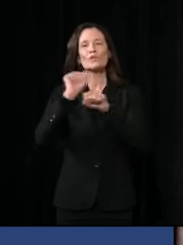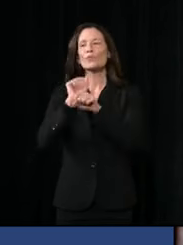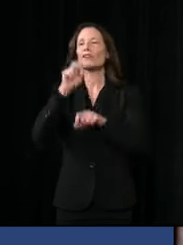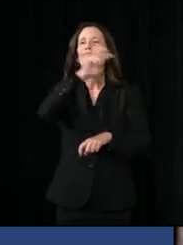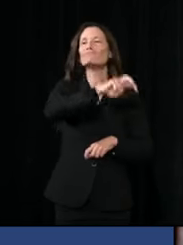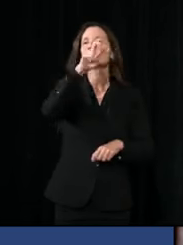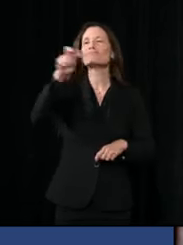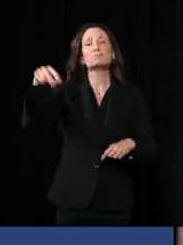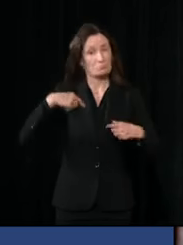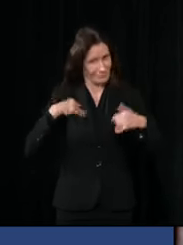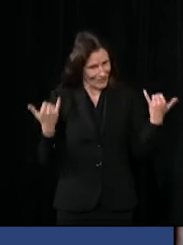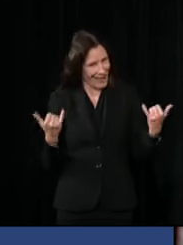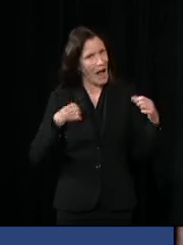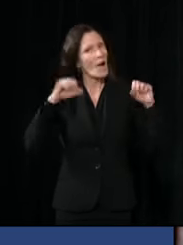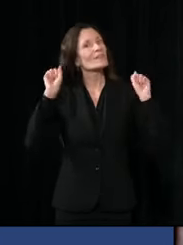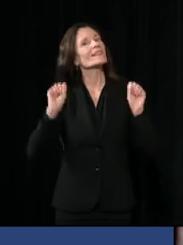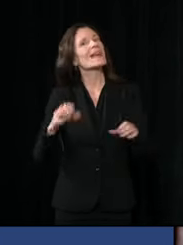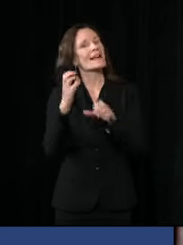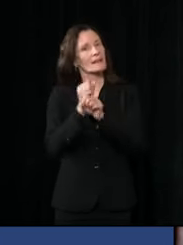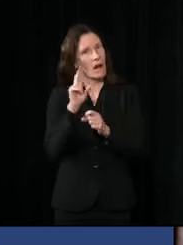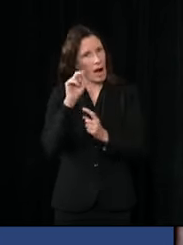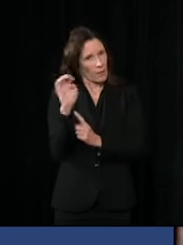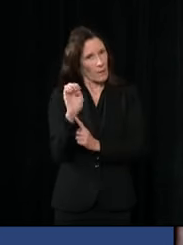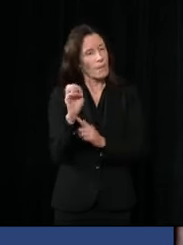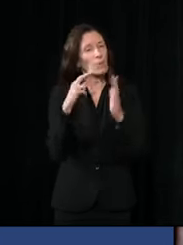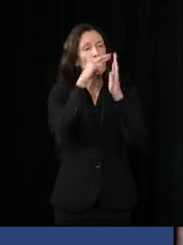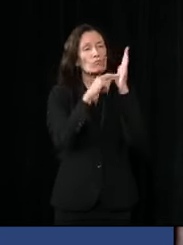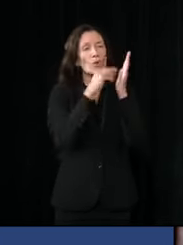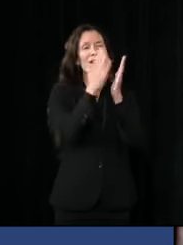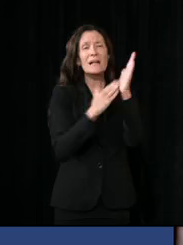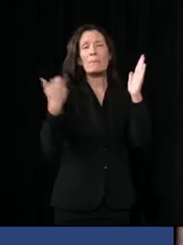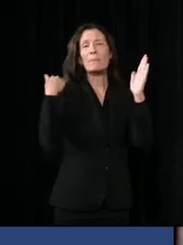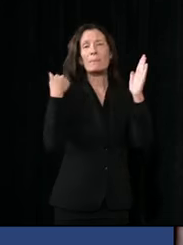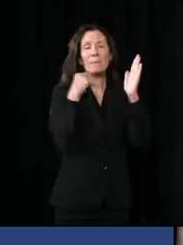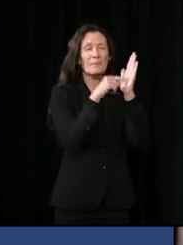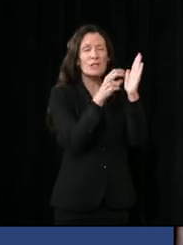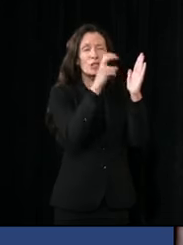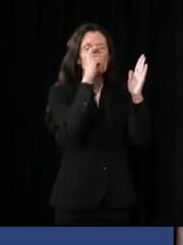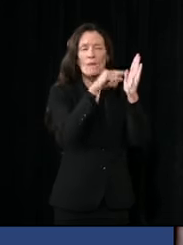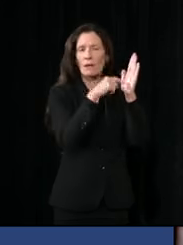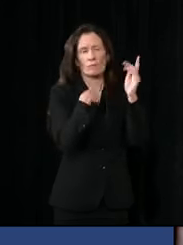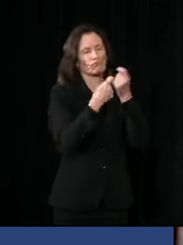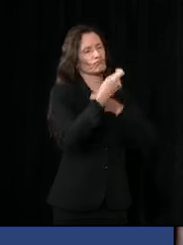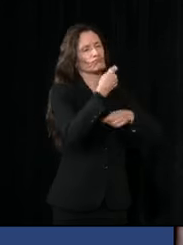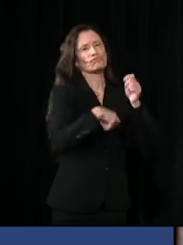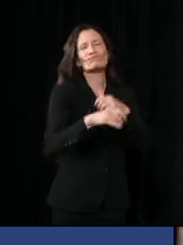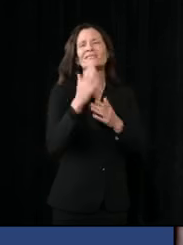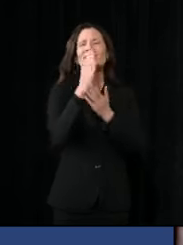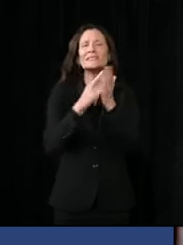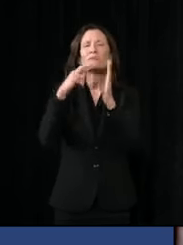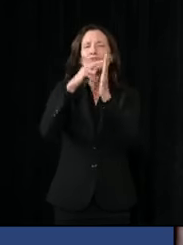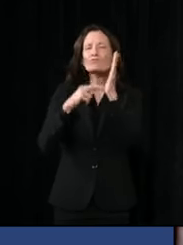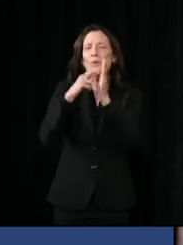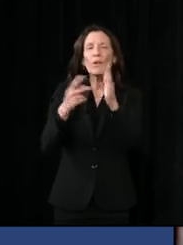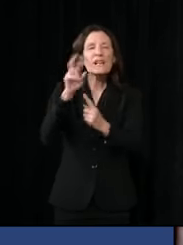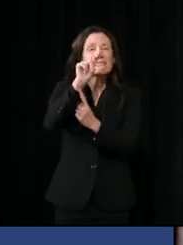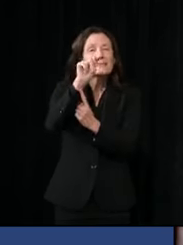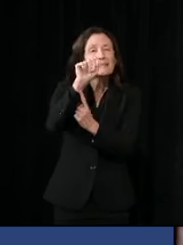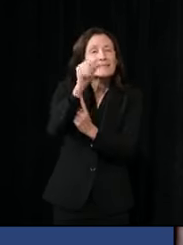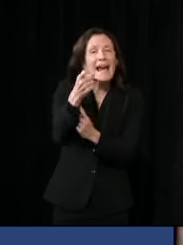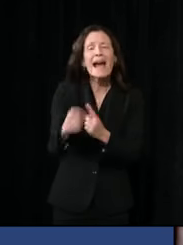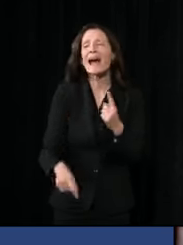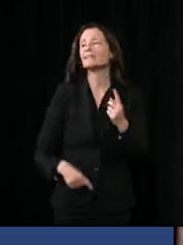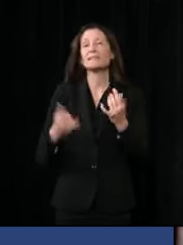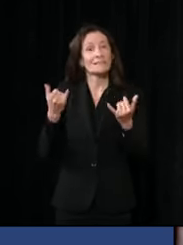and penalties. We've changed the tax deadline. We're working with banks, the courts, and the Attorney General's office to